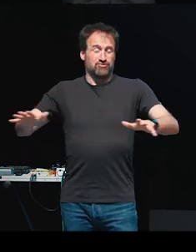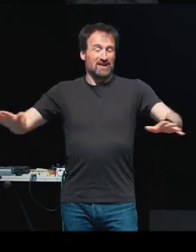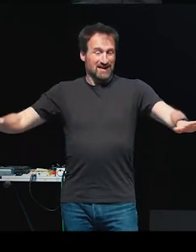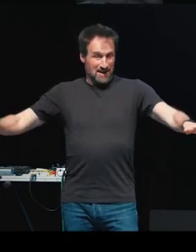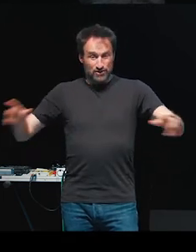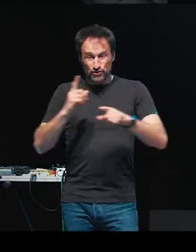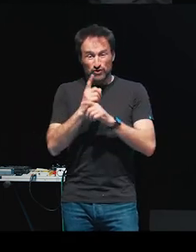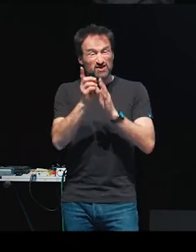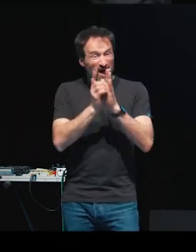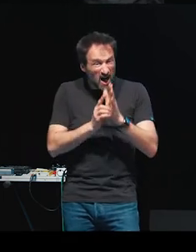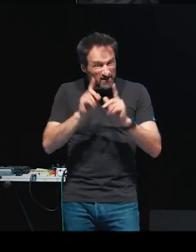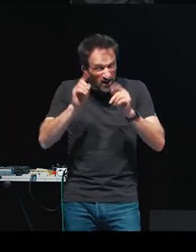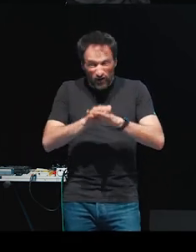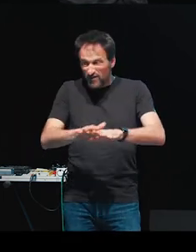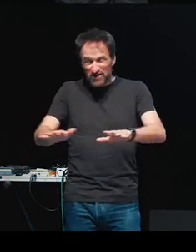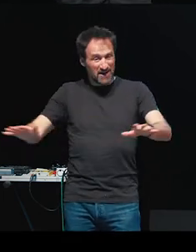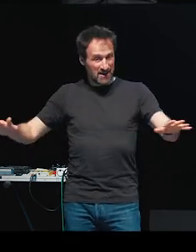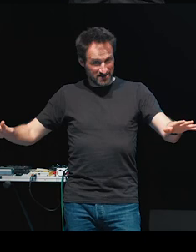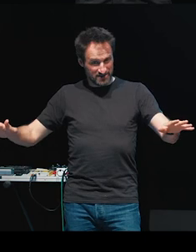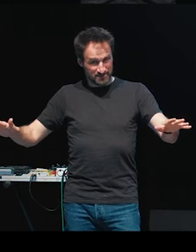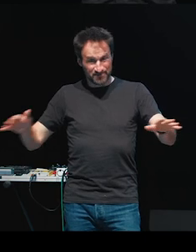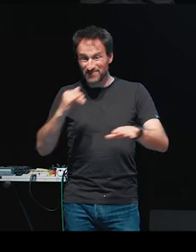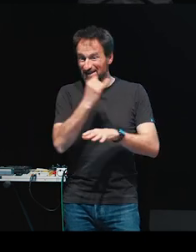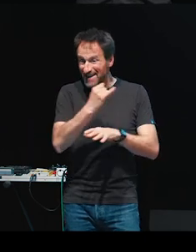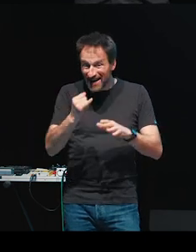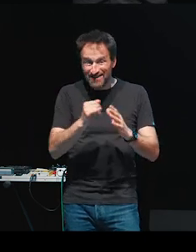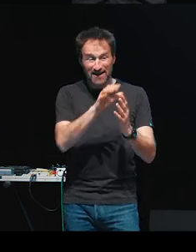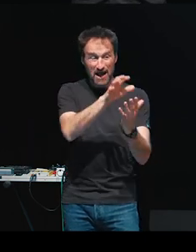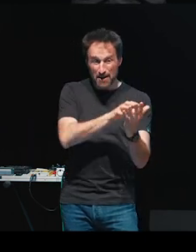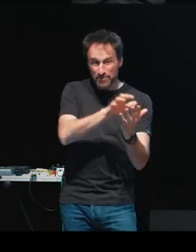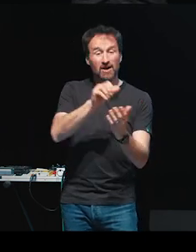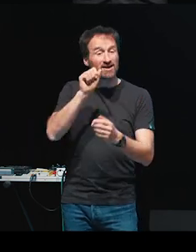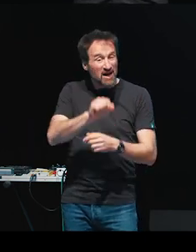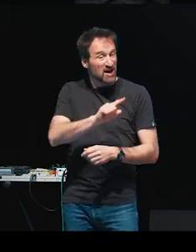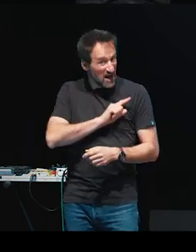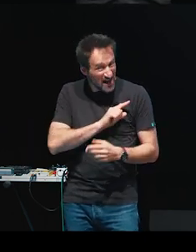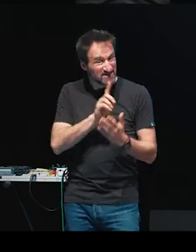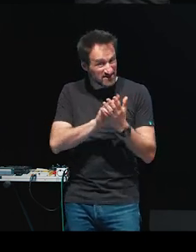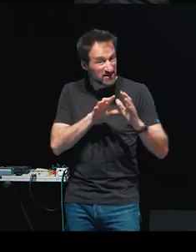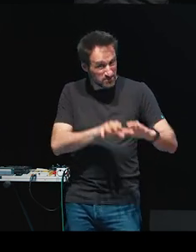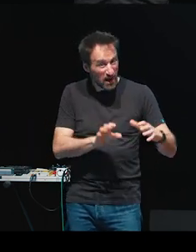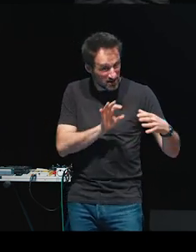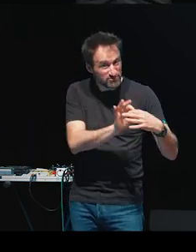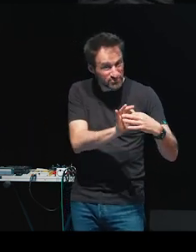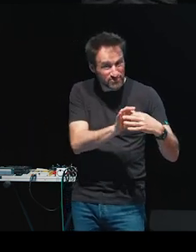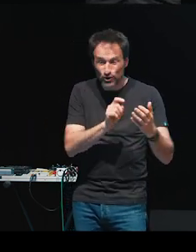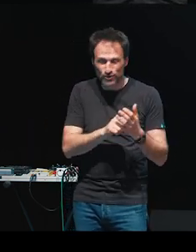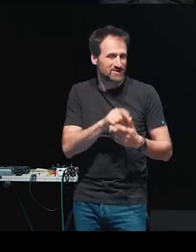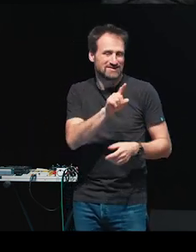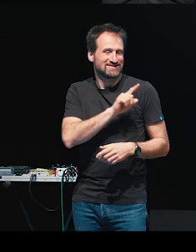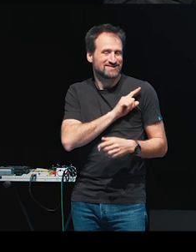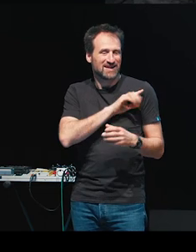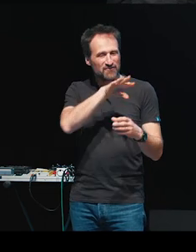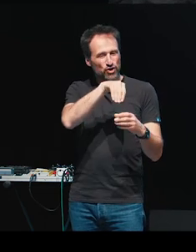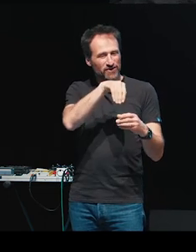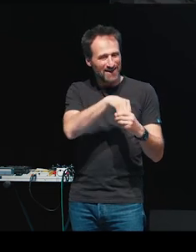data. Each of those applications can have its own database because they are self-contained applications.